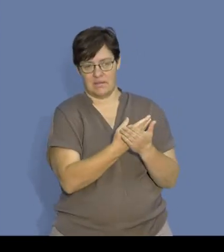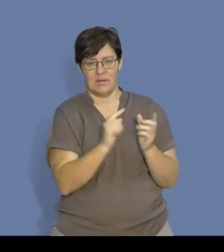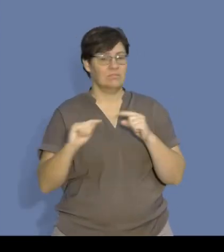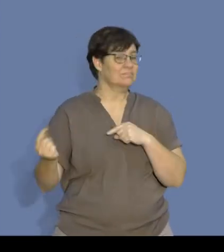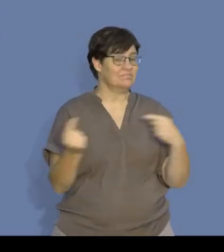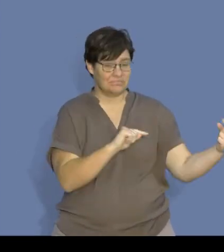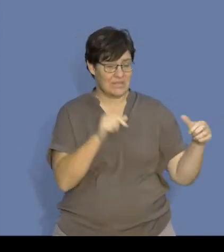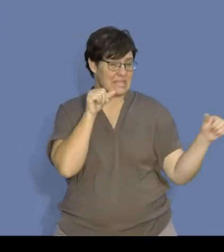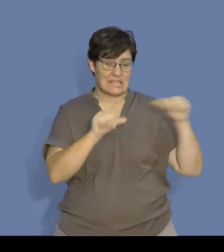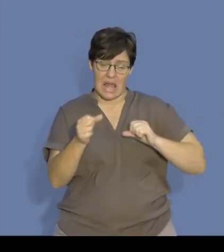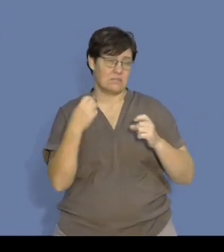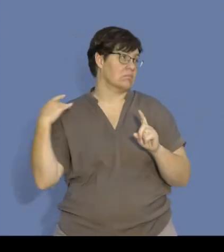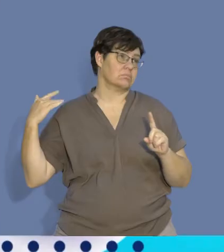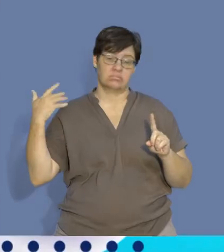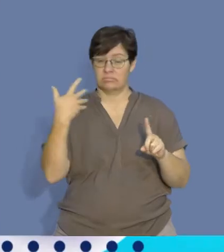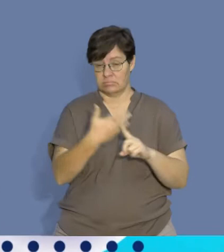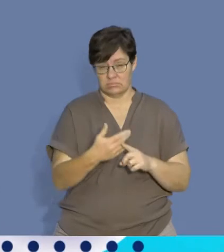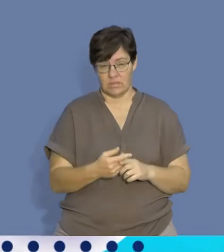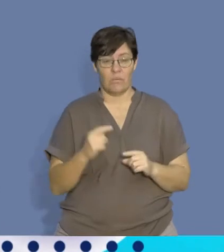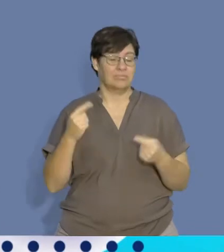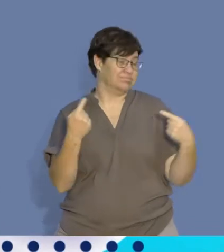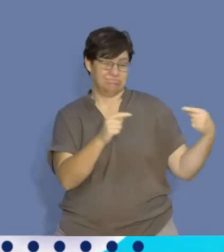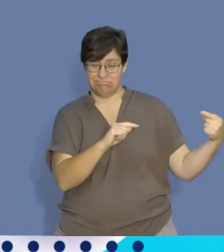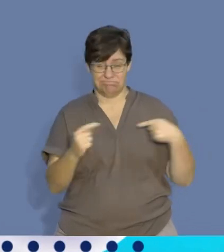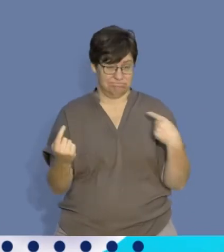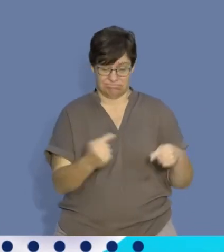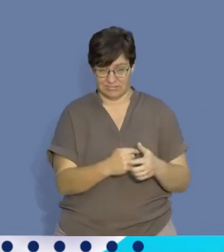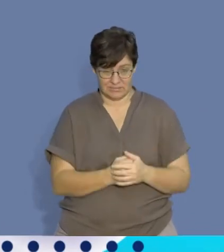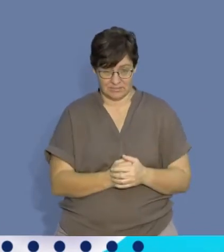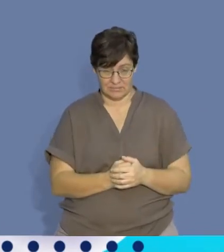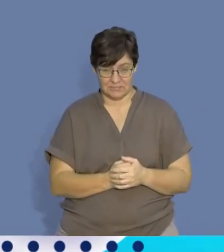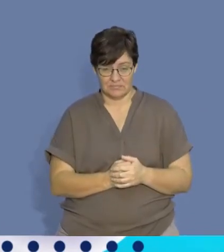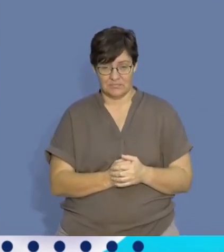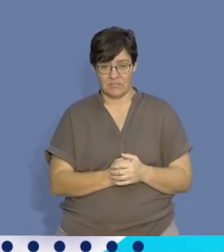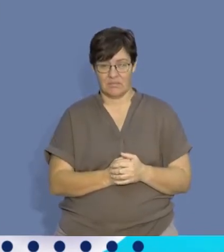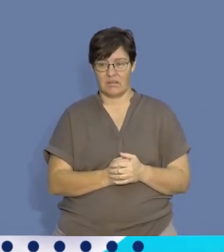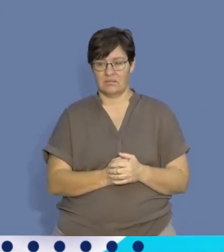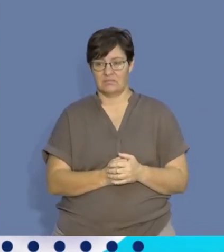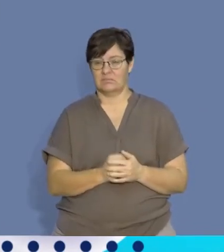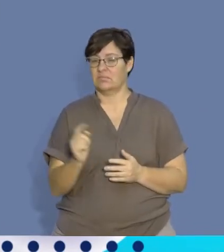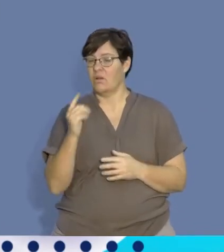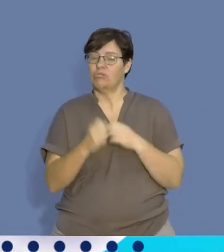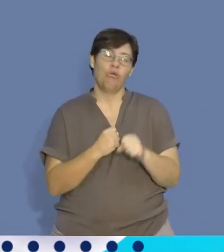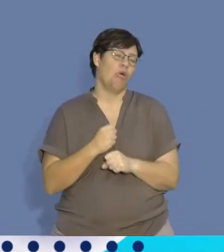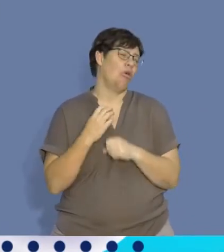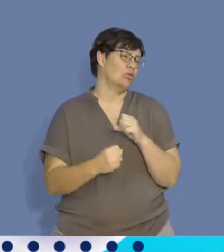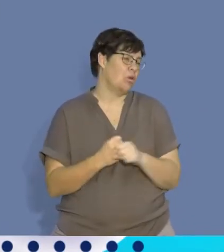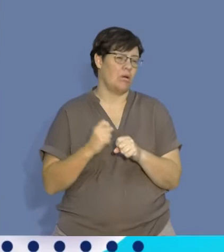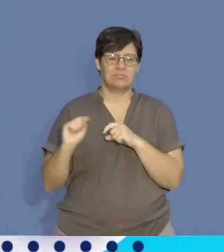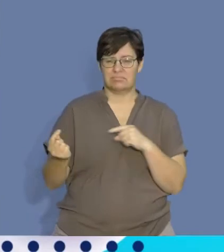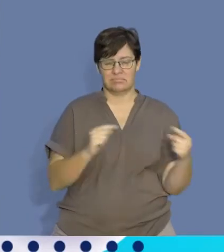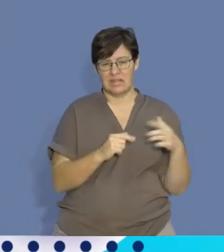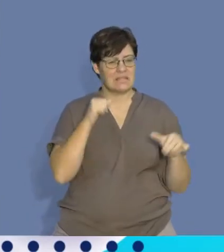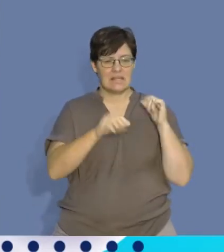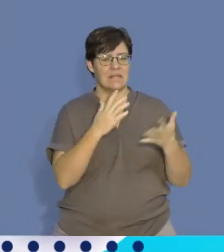the science community, well, it was, for a very long time, for hundreds of years. Some scientists